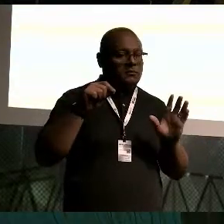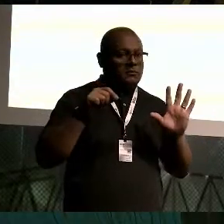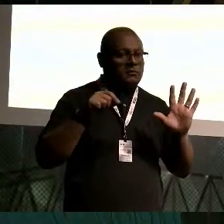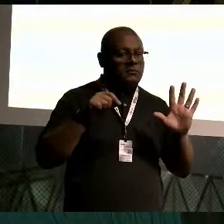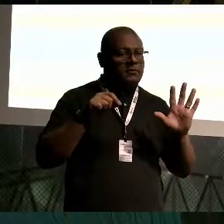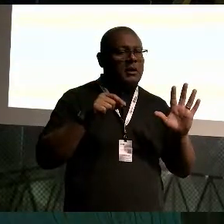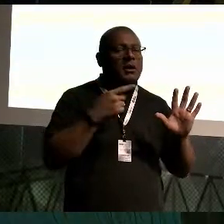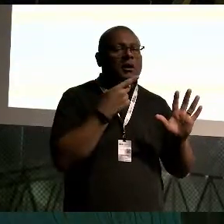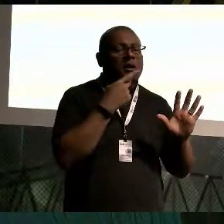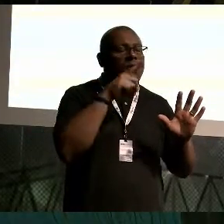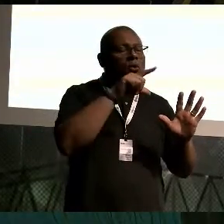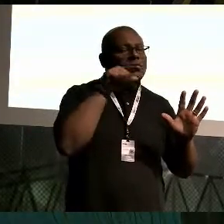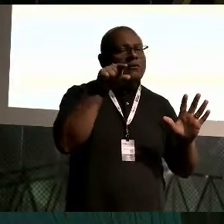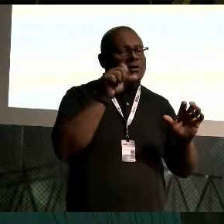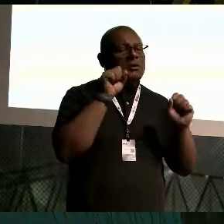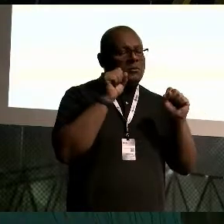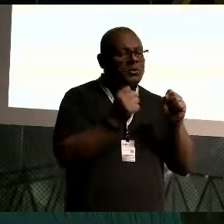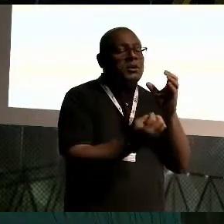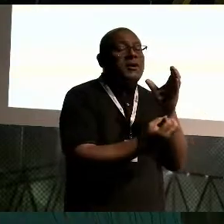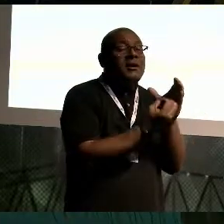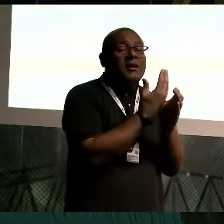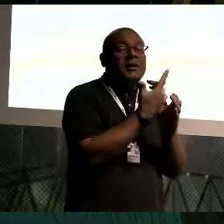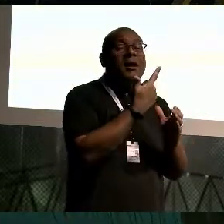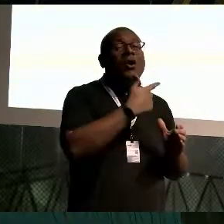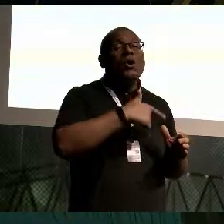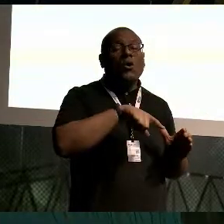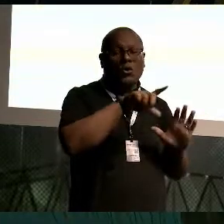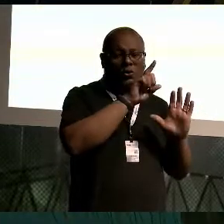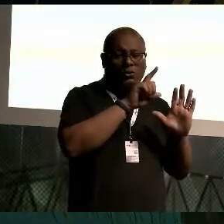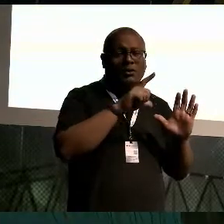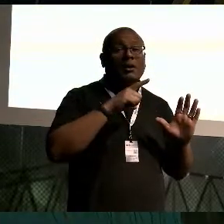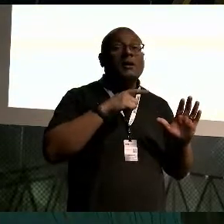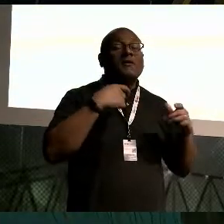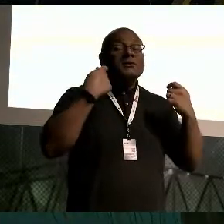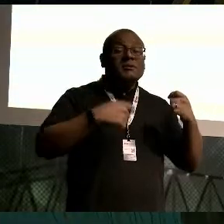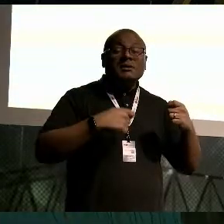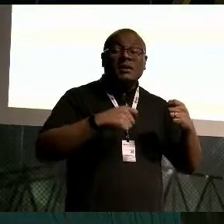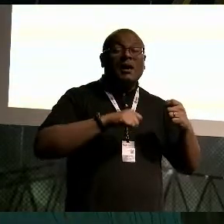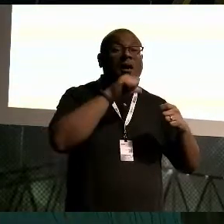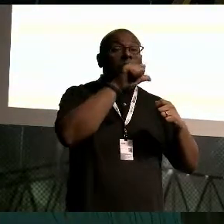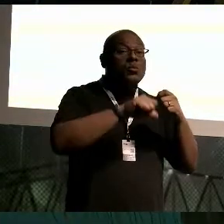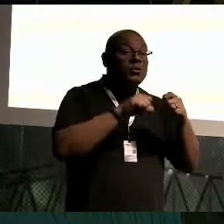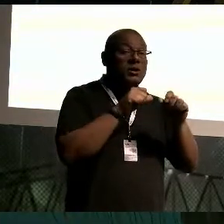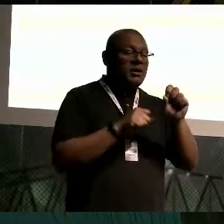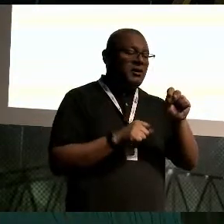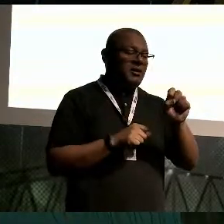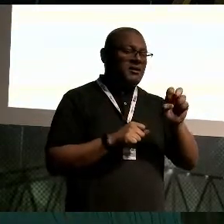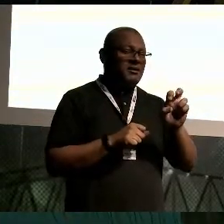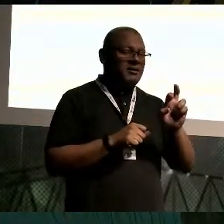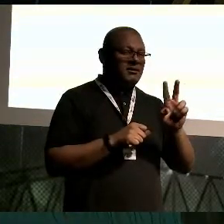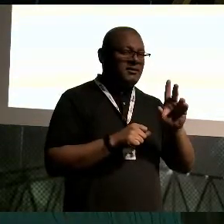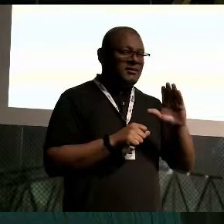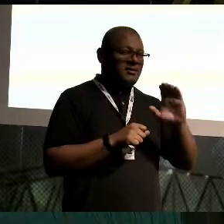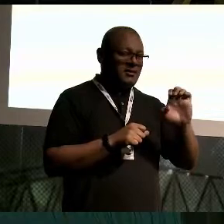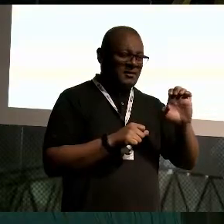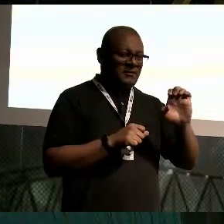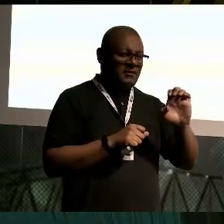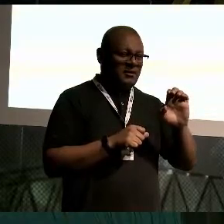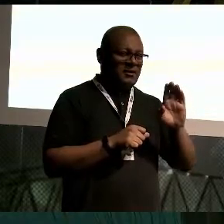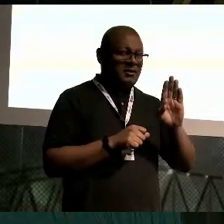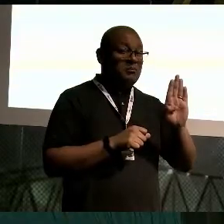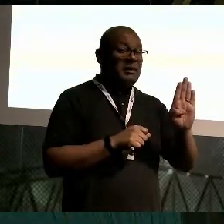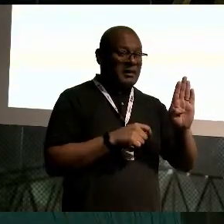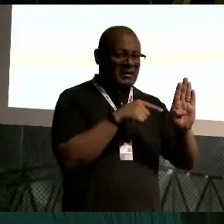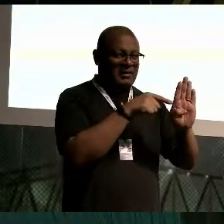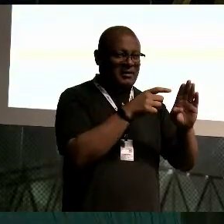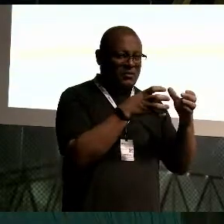much coupling between your services. Now, if you need to change a service in the middle, let's say service B,